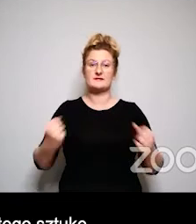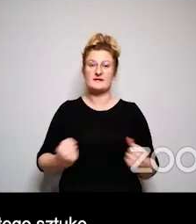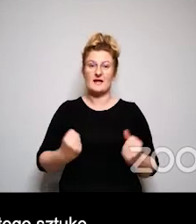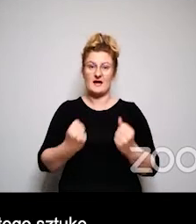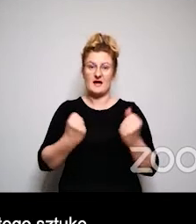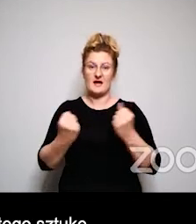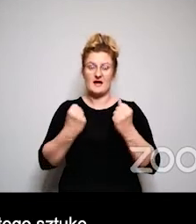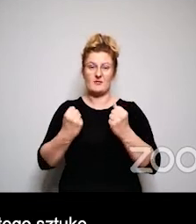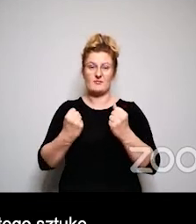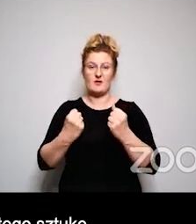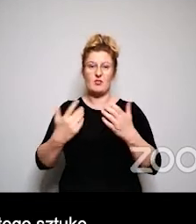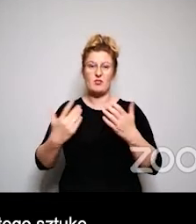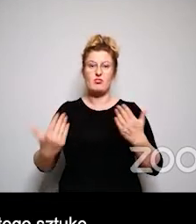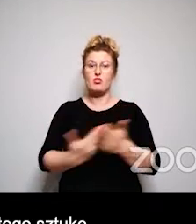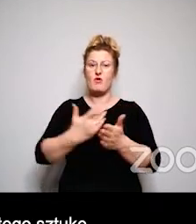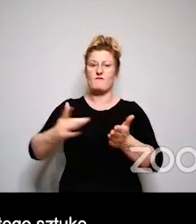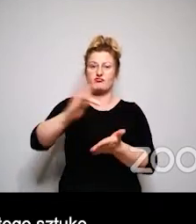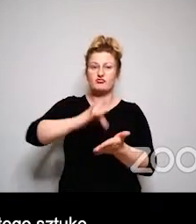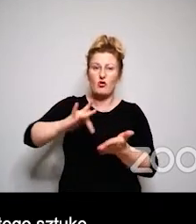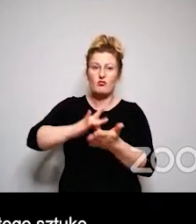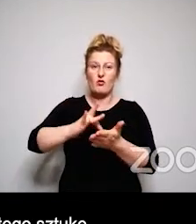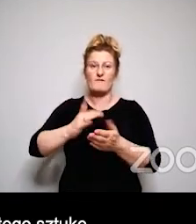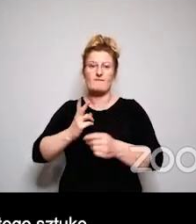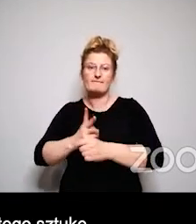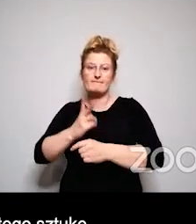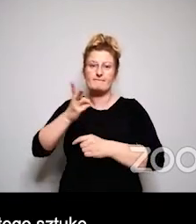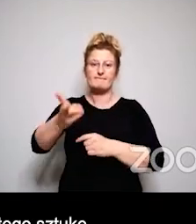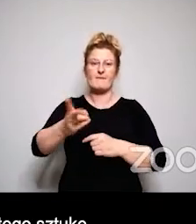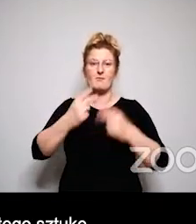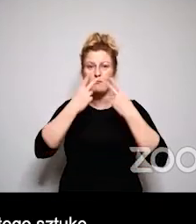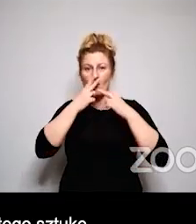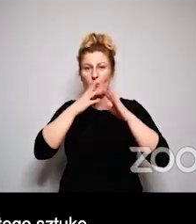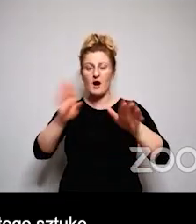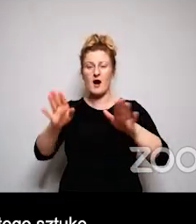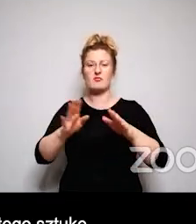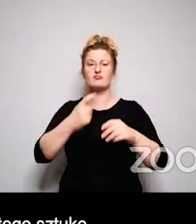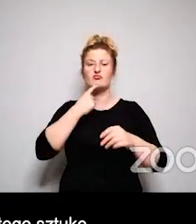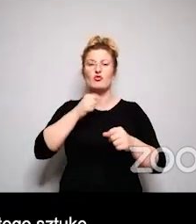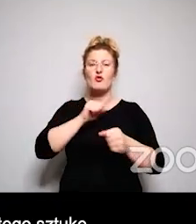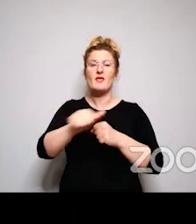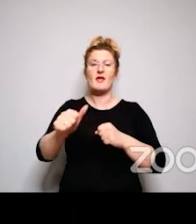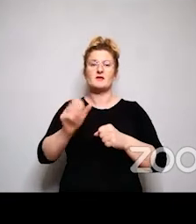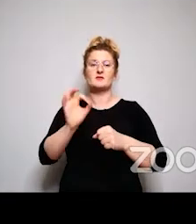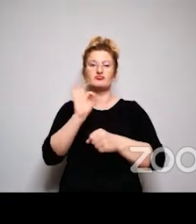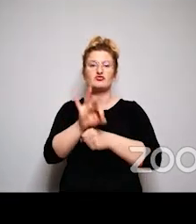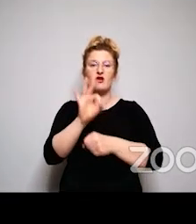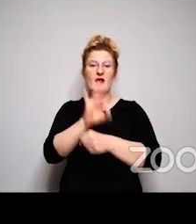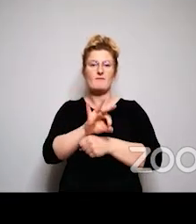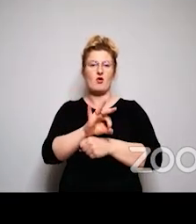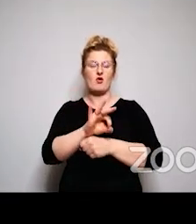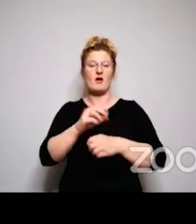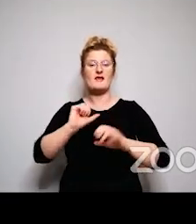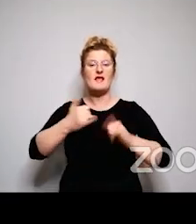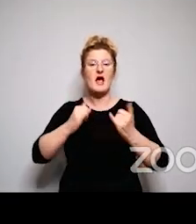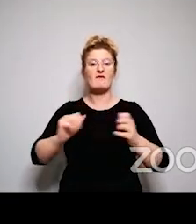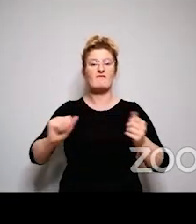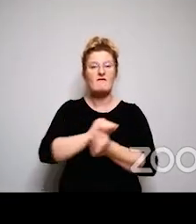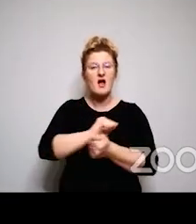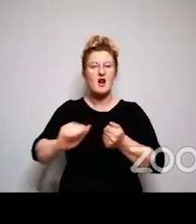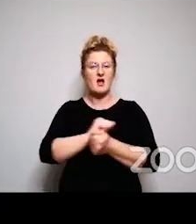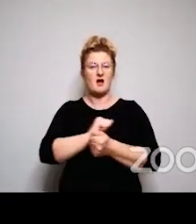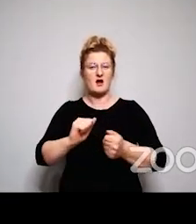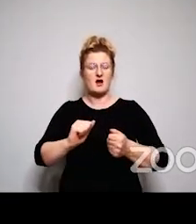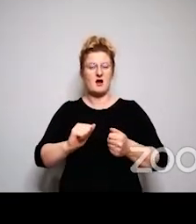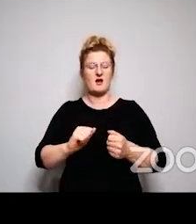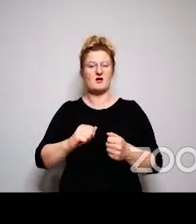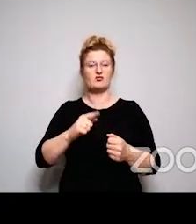something very amazing. I didn't invent it, I must say. But you do it one time and then you